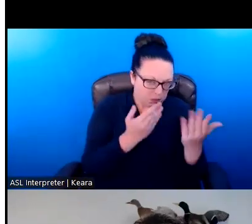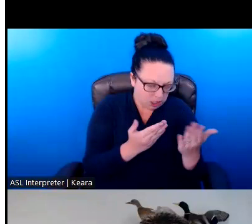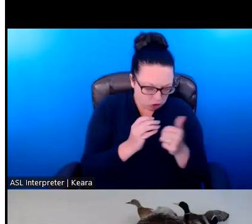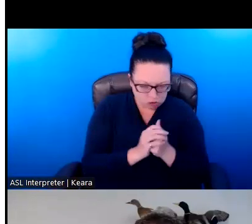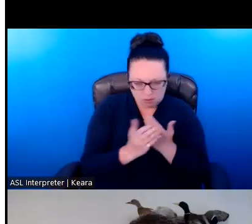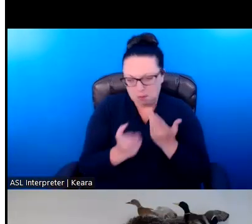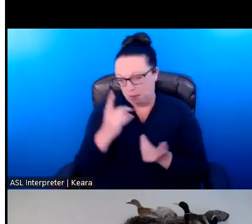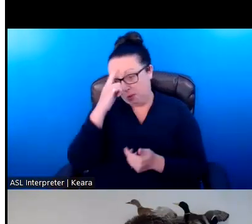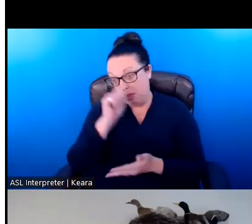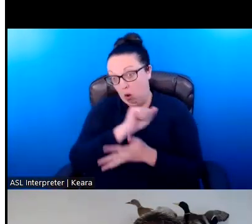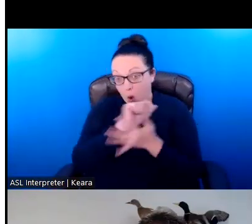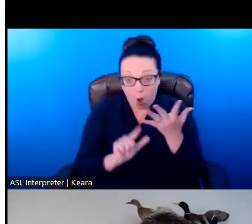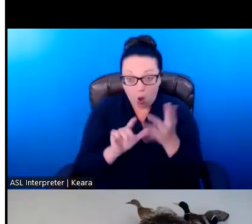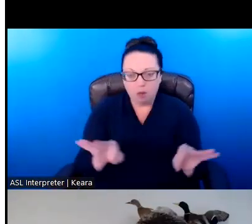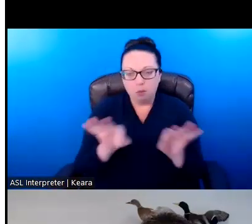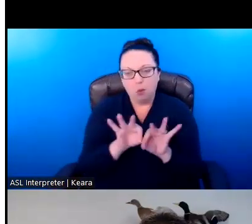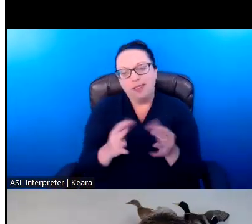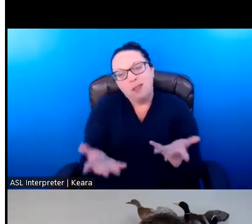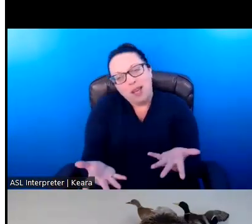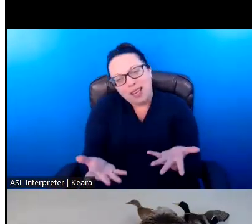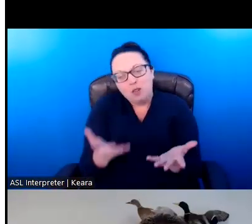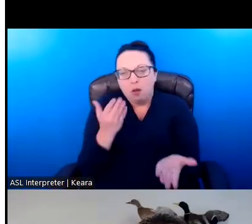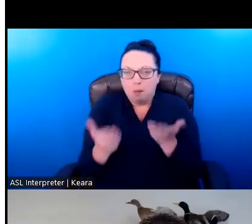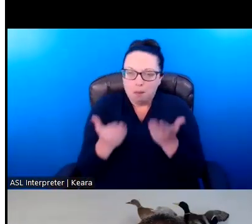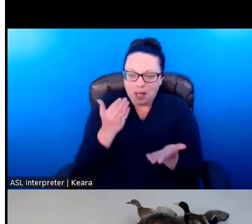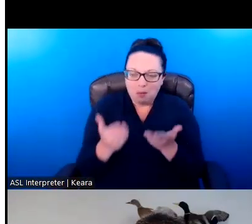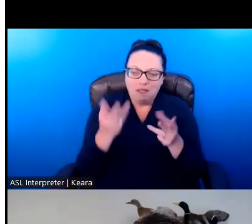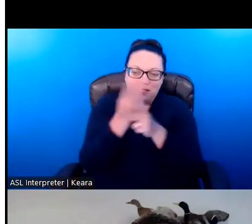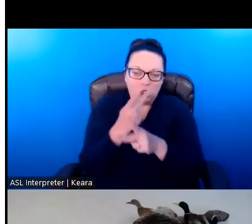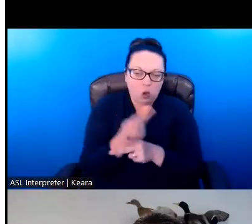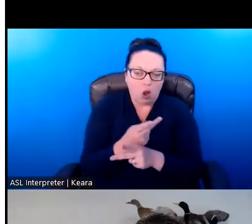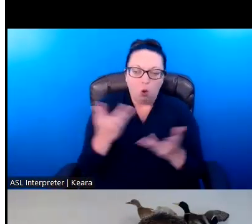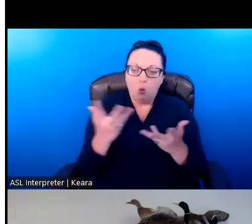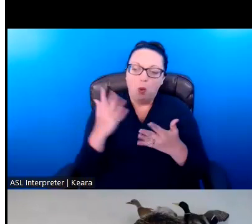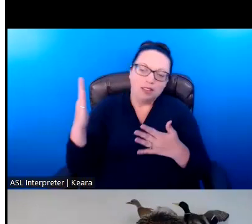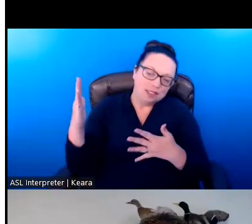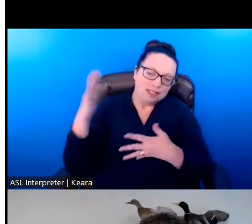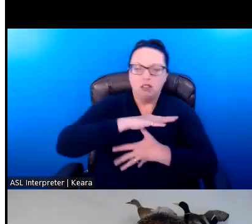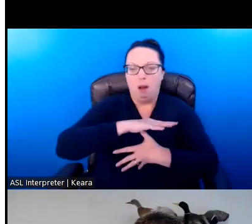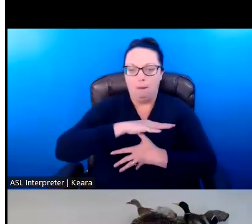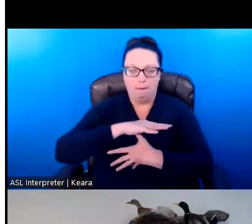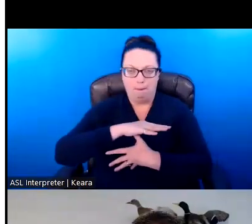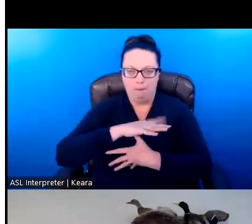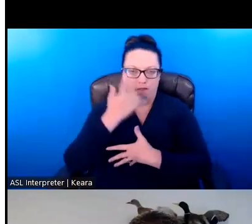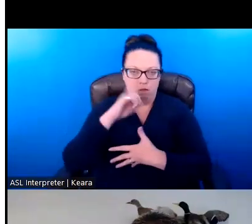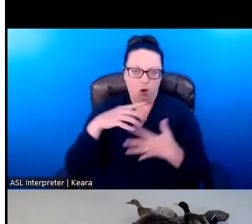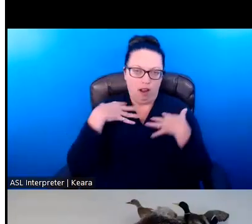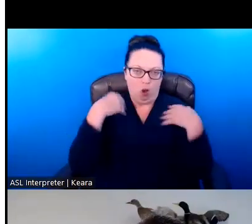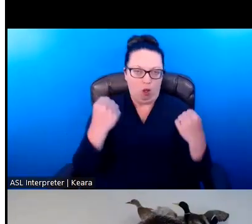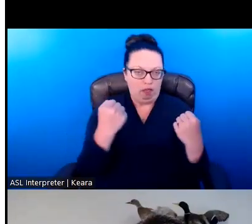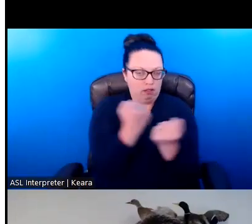might think that, well, they're all important. Well, maybe trying to stratify which one's most important to the health and safety and